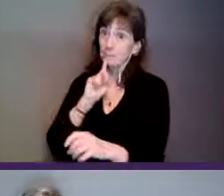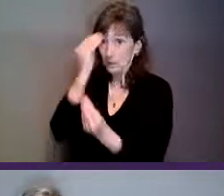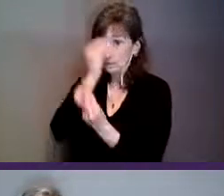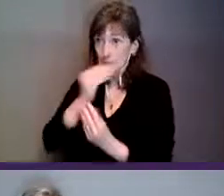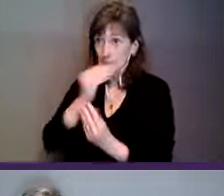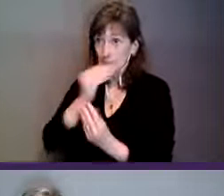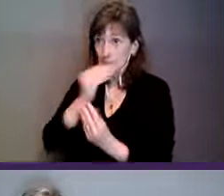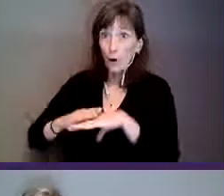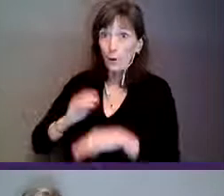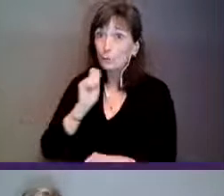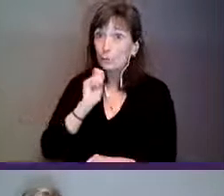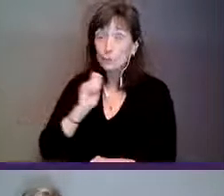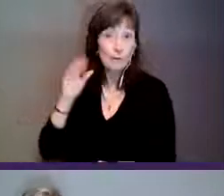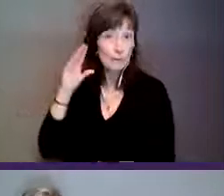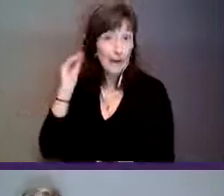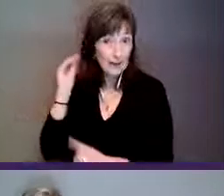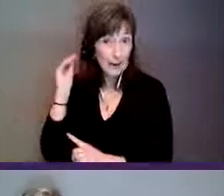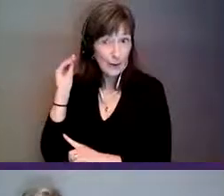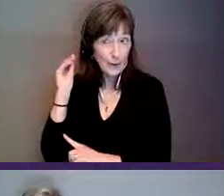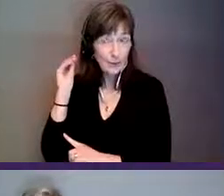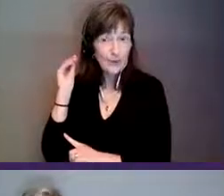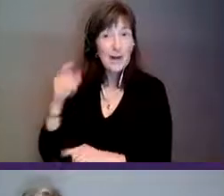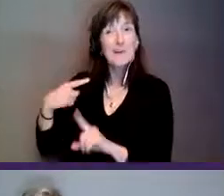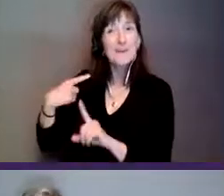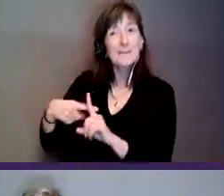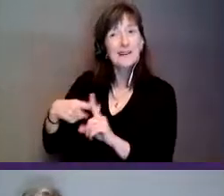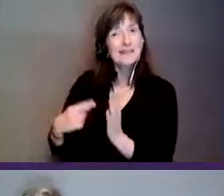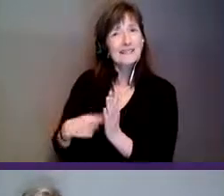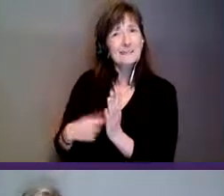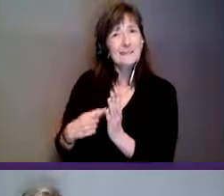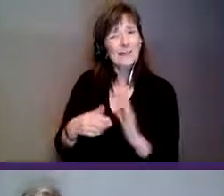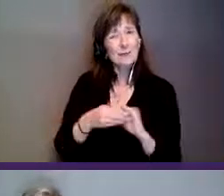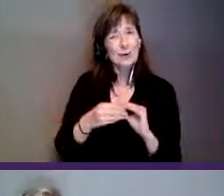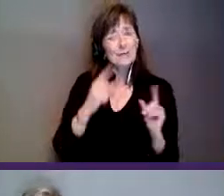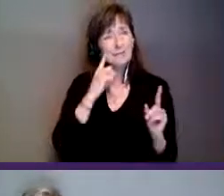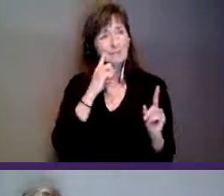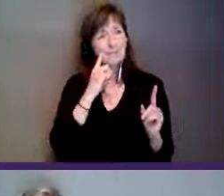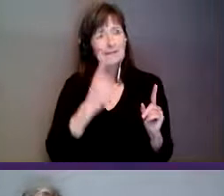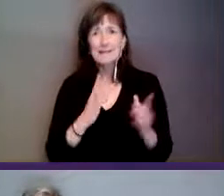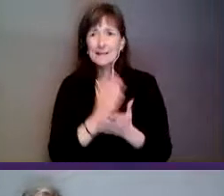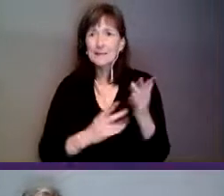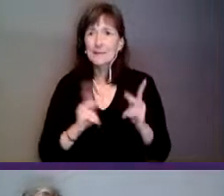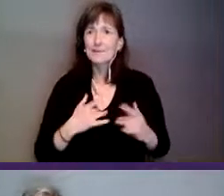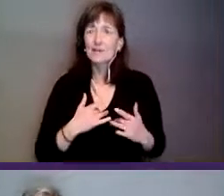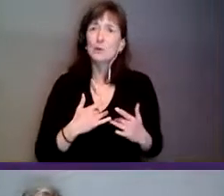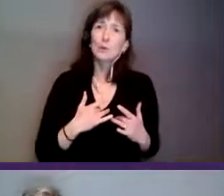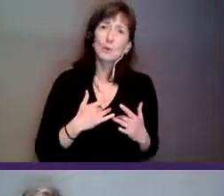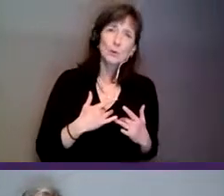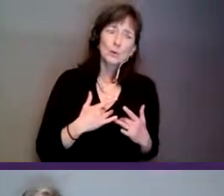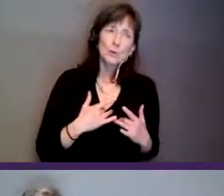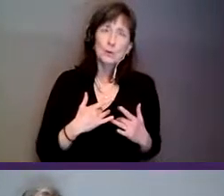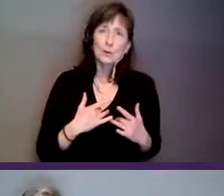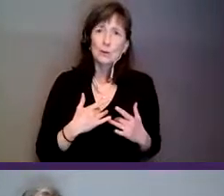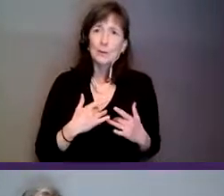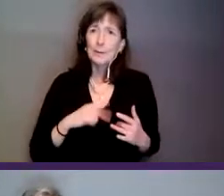that the situations could be worrying to some people, and that there will be support people there at the event. And we